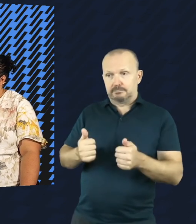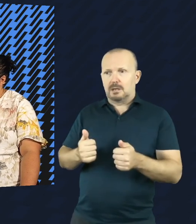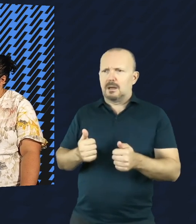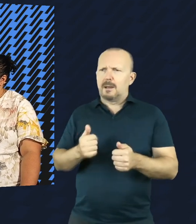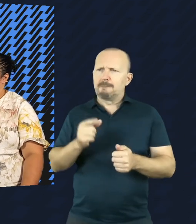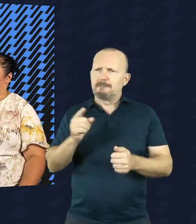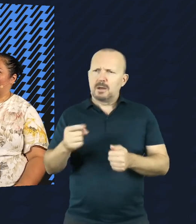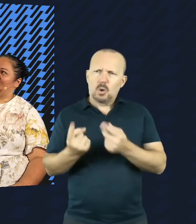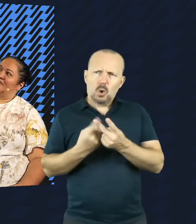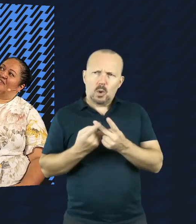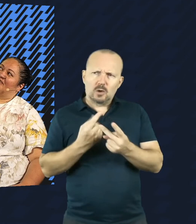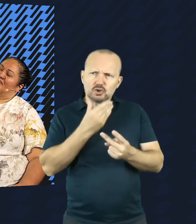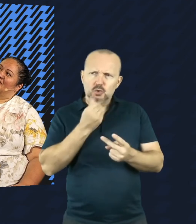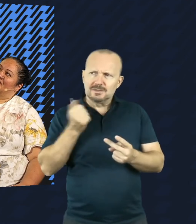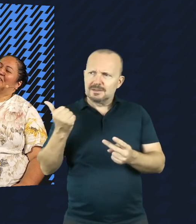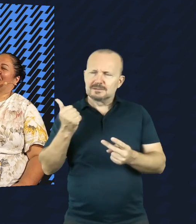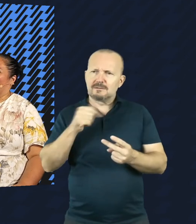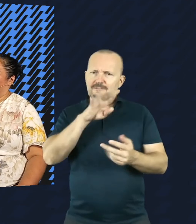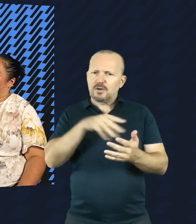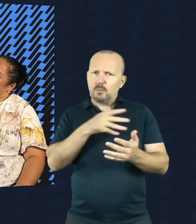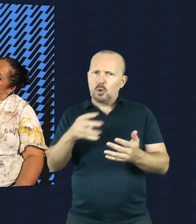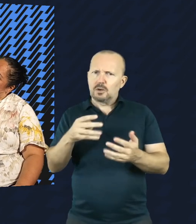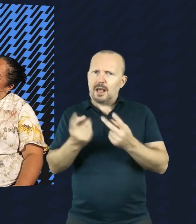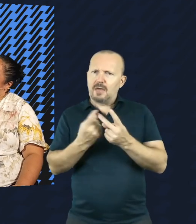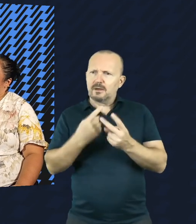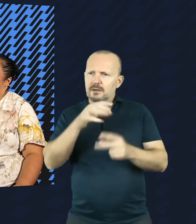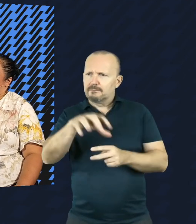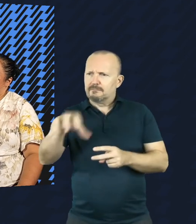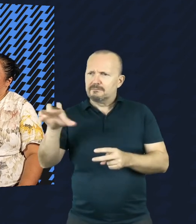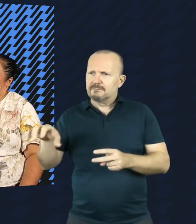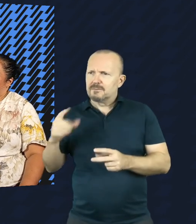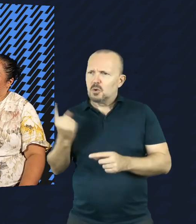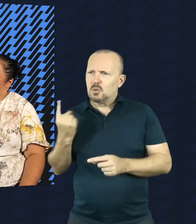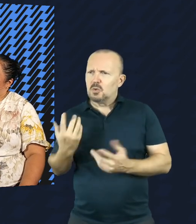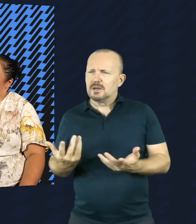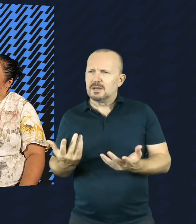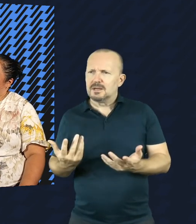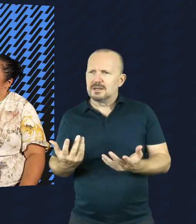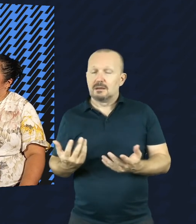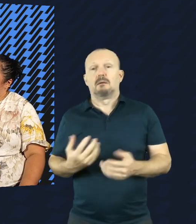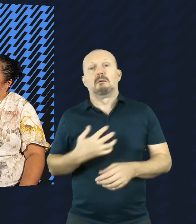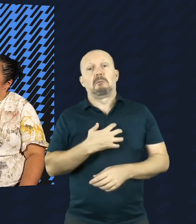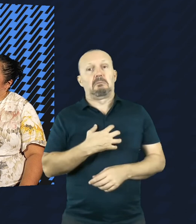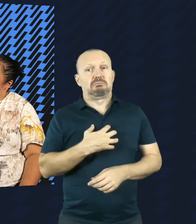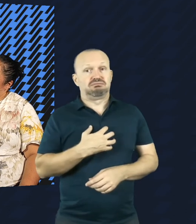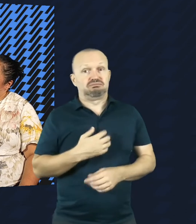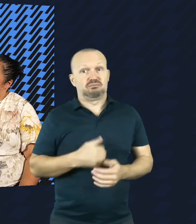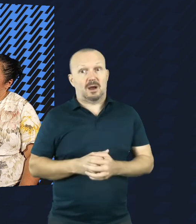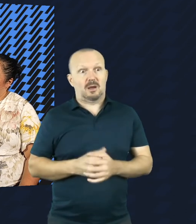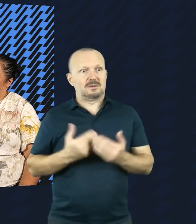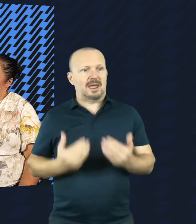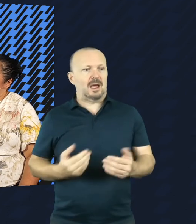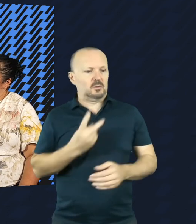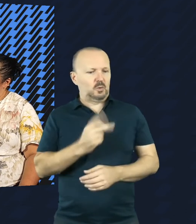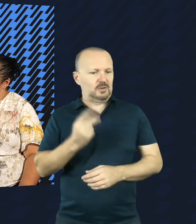been using the framework? Oh, I know, I'm like, oh, geez, 2022. I